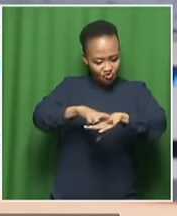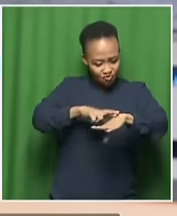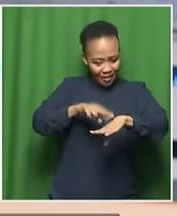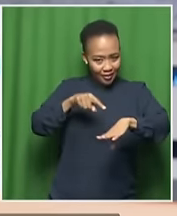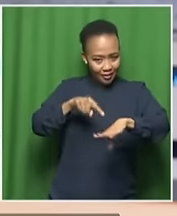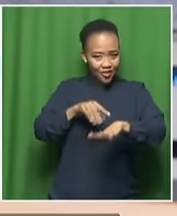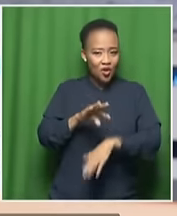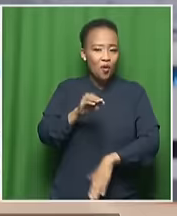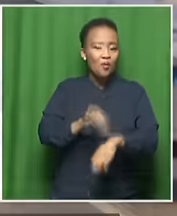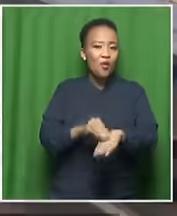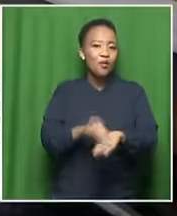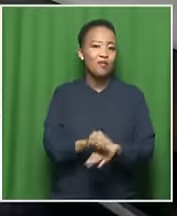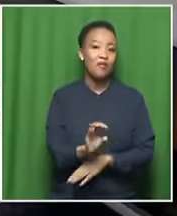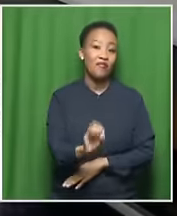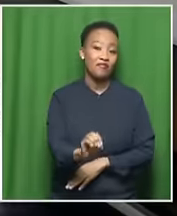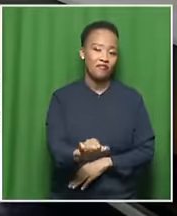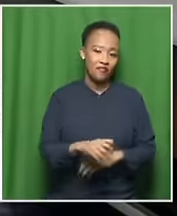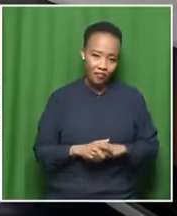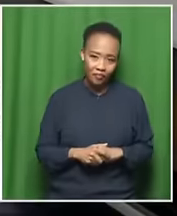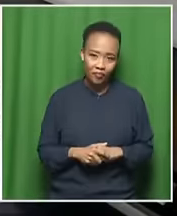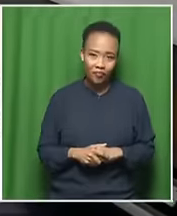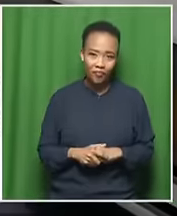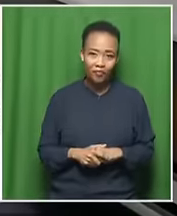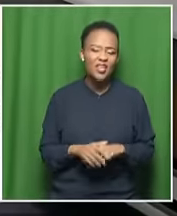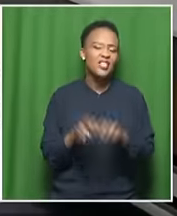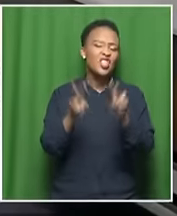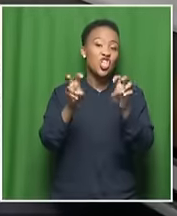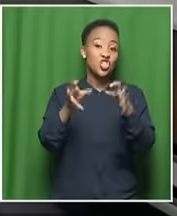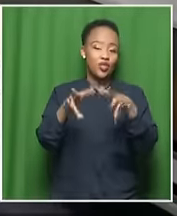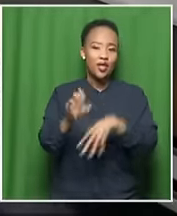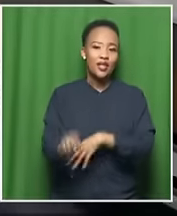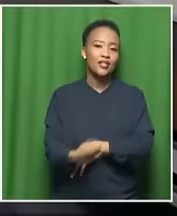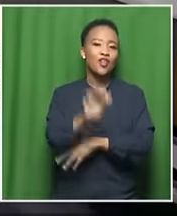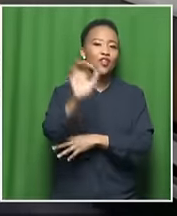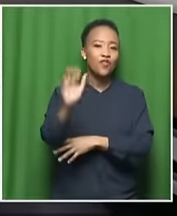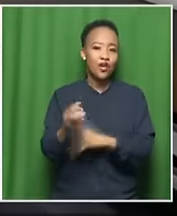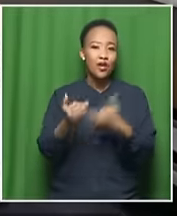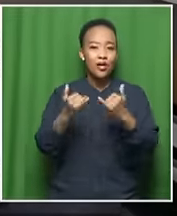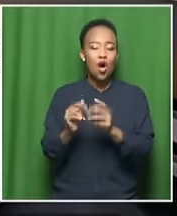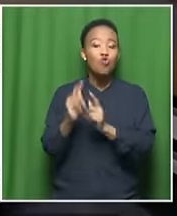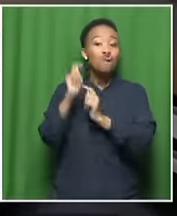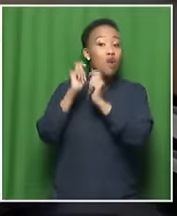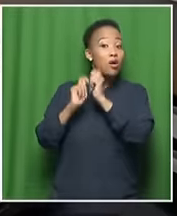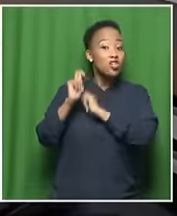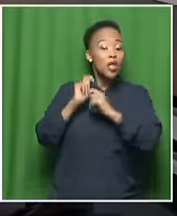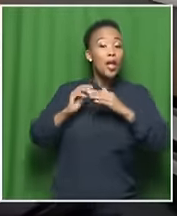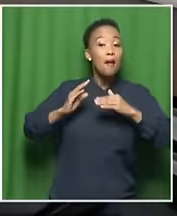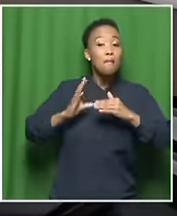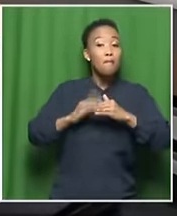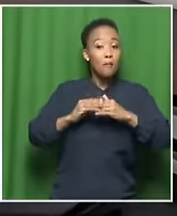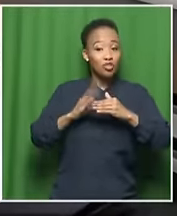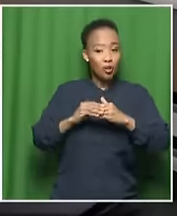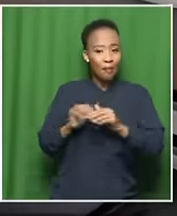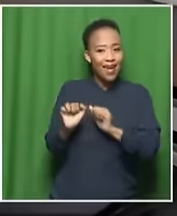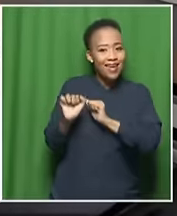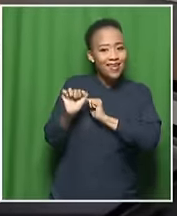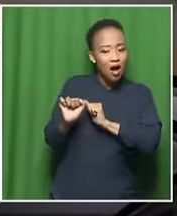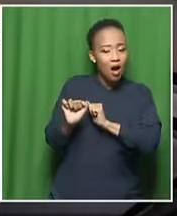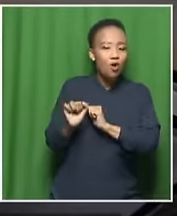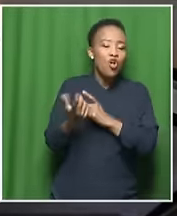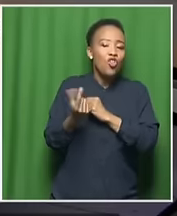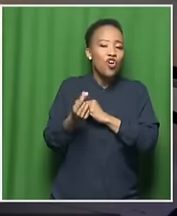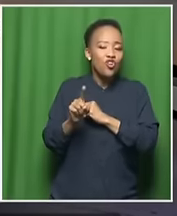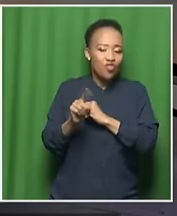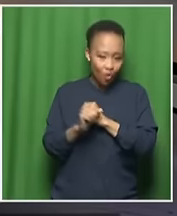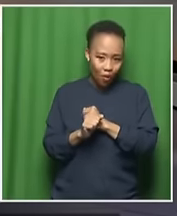Africa. How do you find that your traditional membership base actually